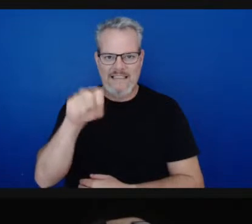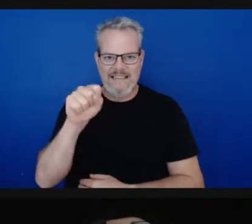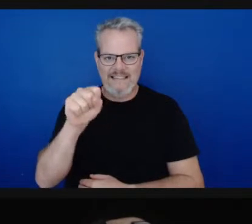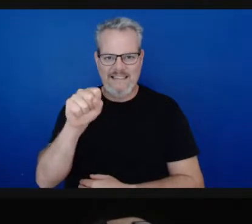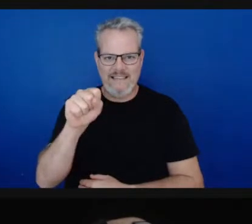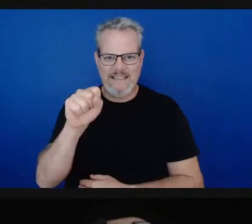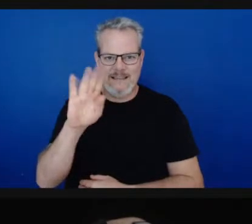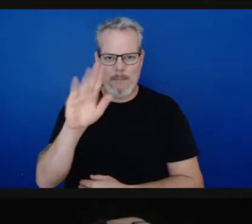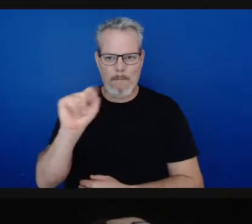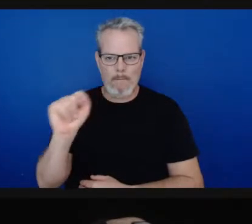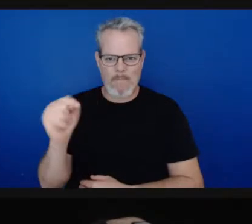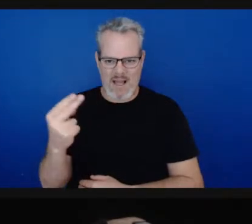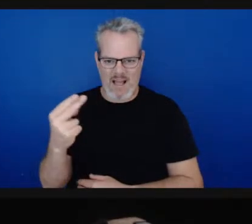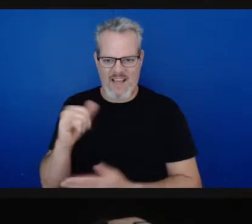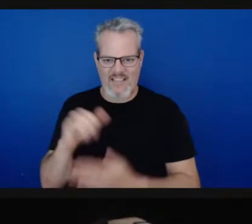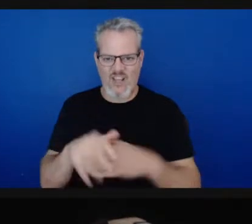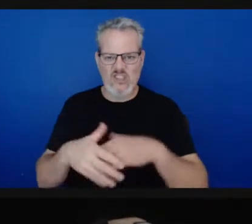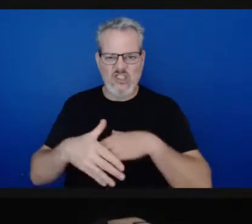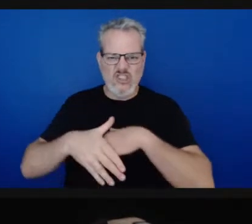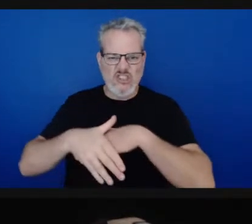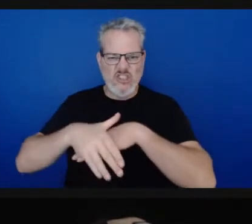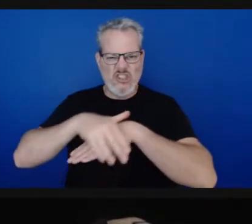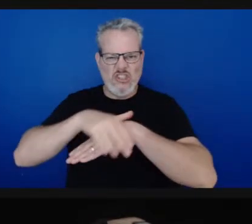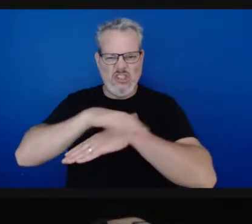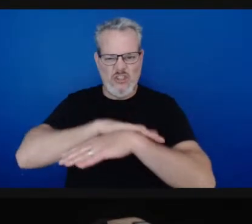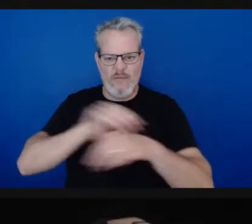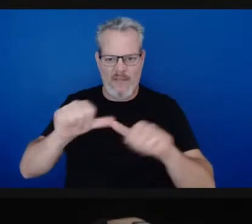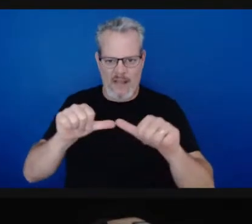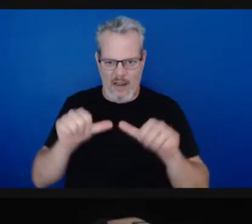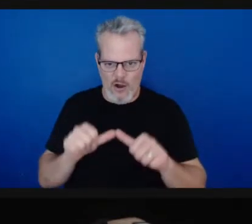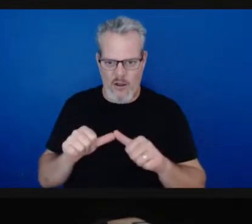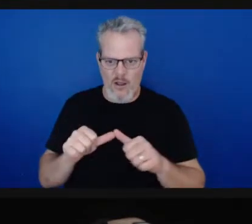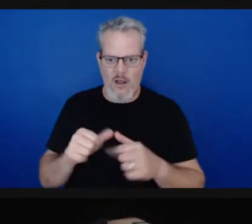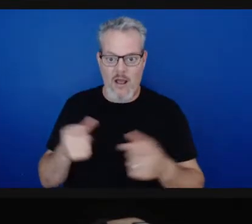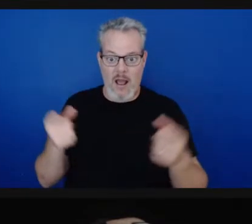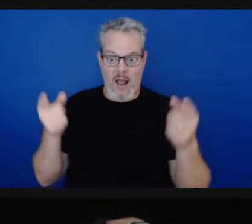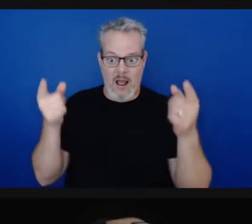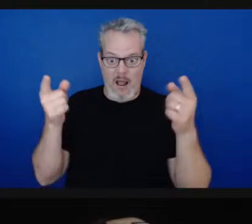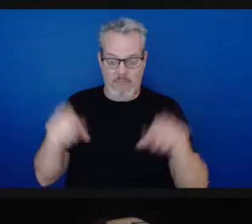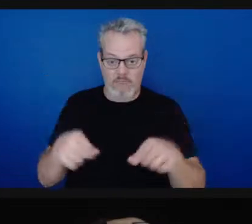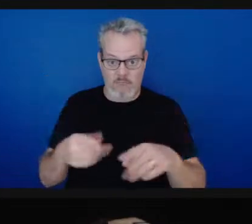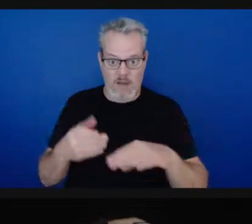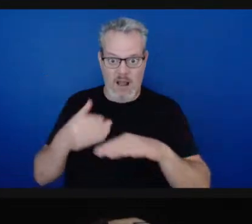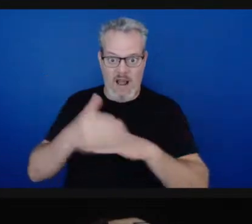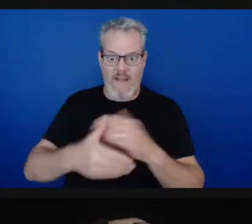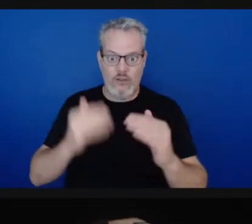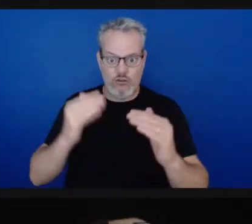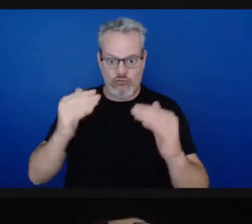treasure of Kalapana. Here's how it looked in the next photograph